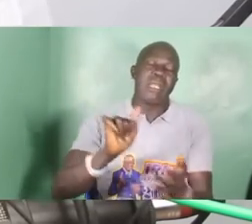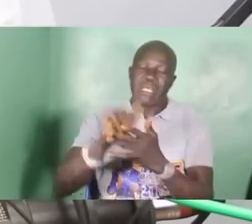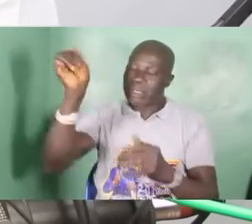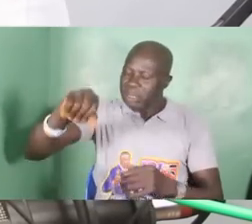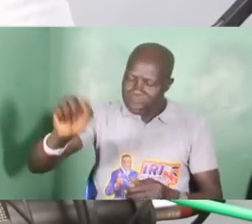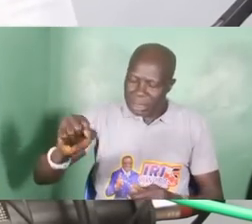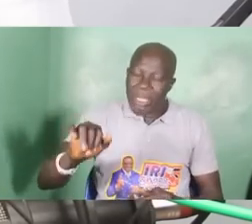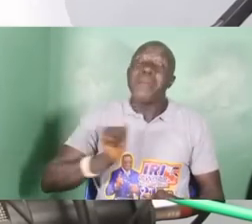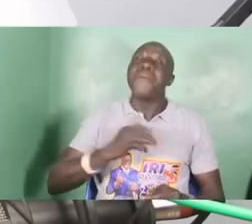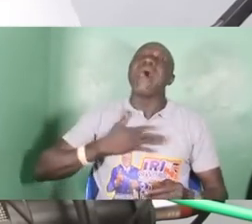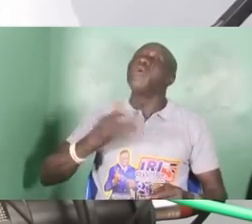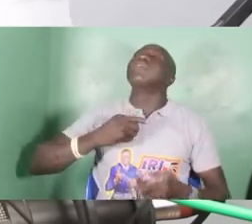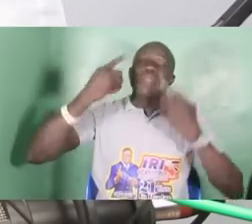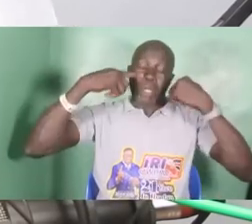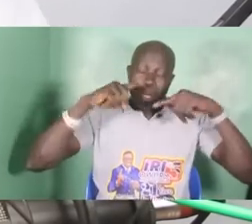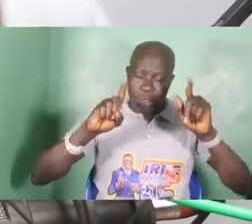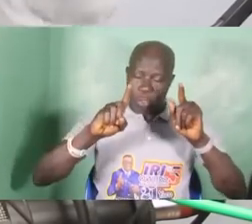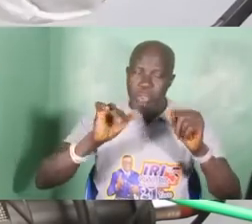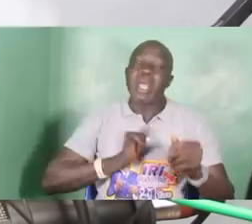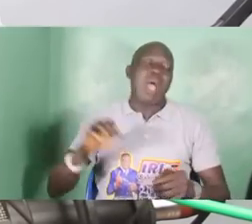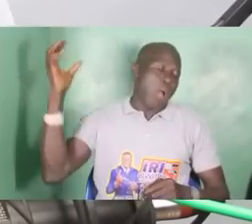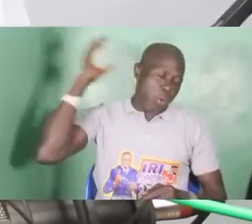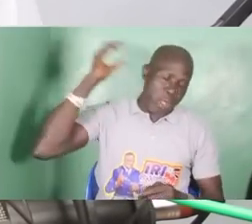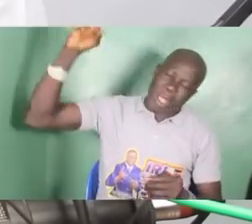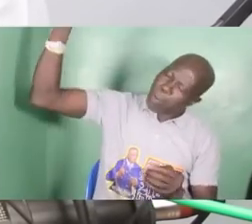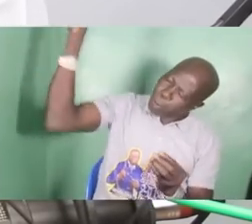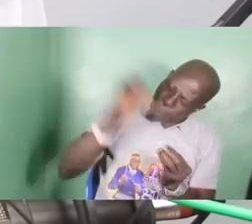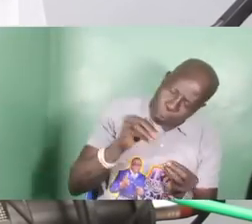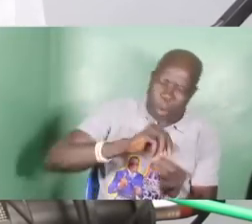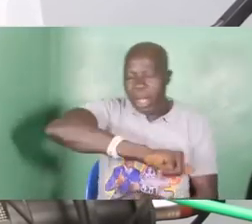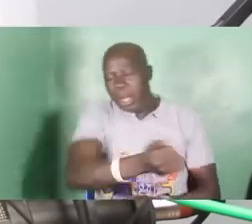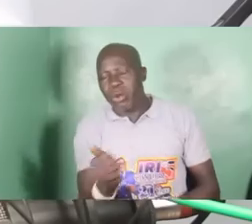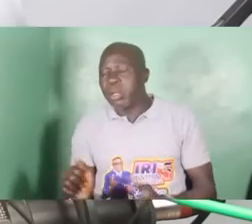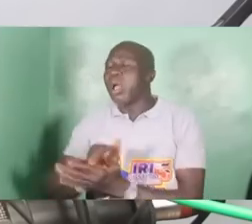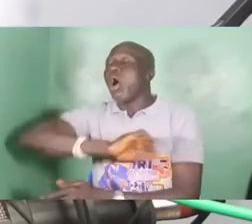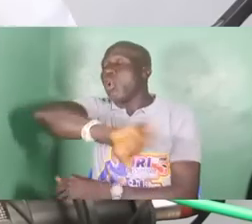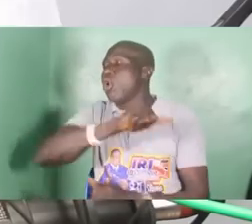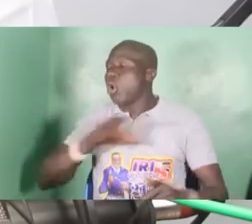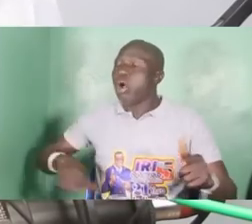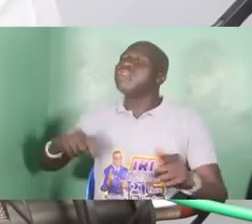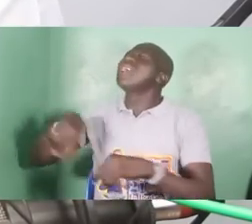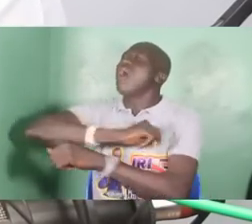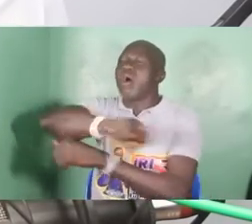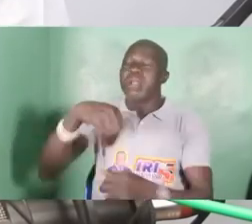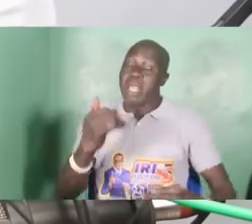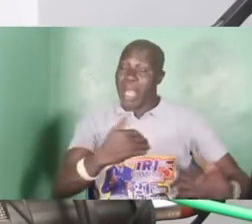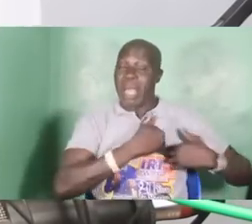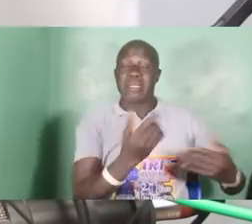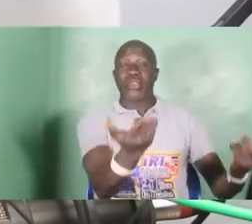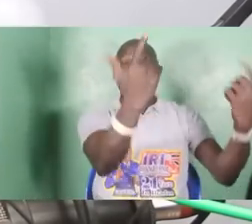Ben, tell me the king. Manage to announce. Come on. I see add one over there. The Lord said, all the curse. We